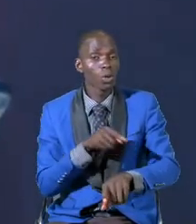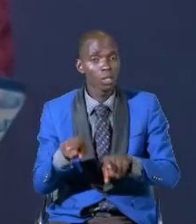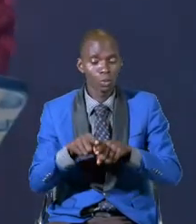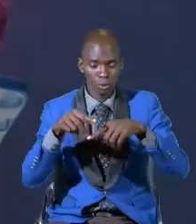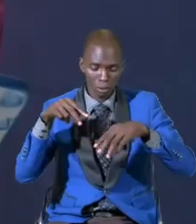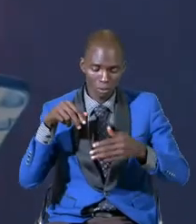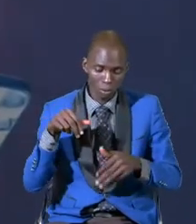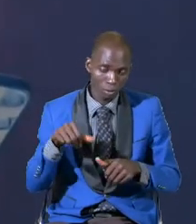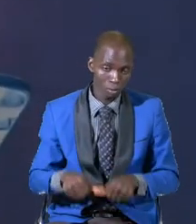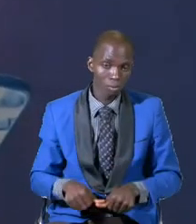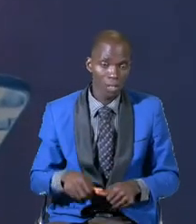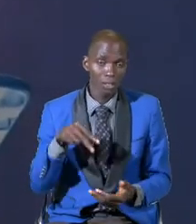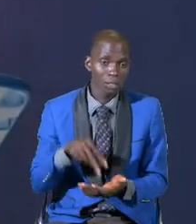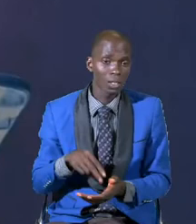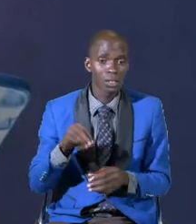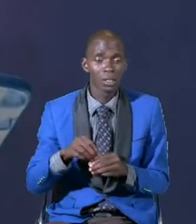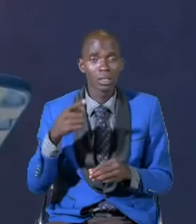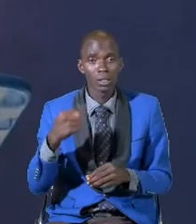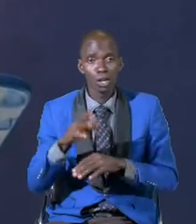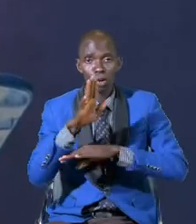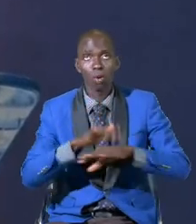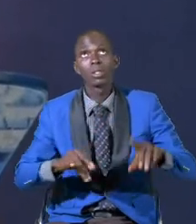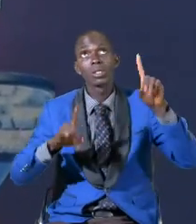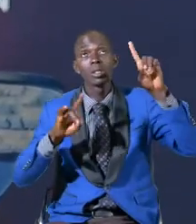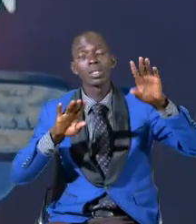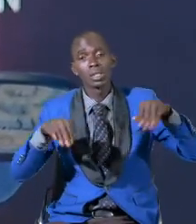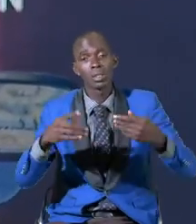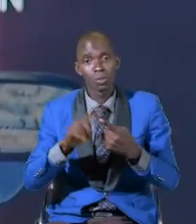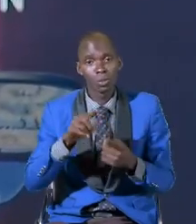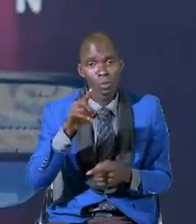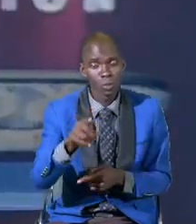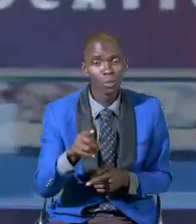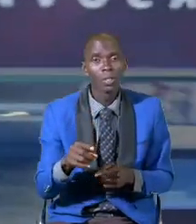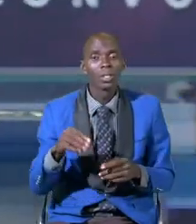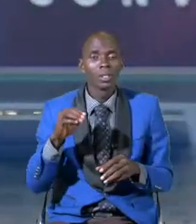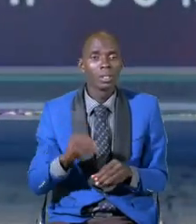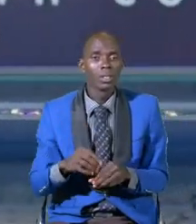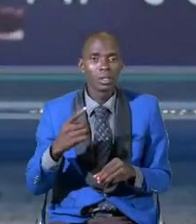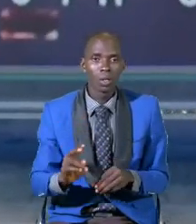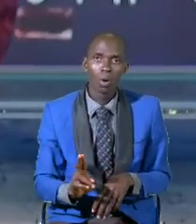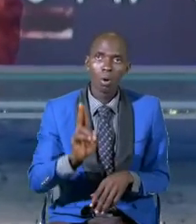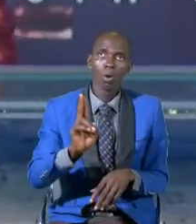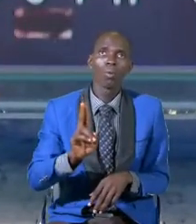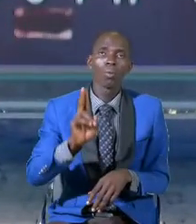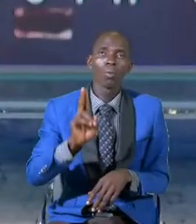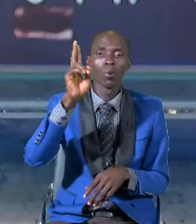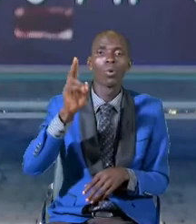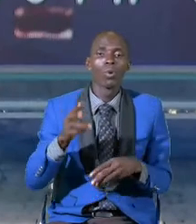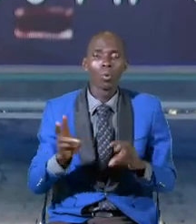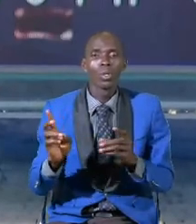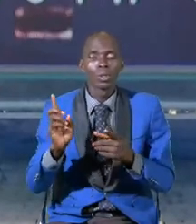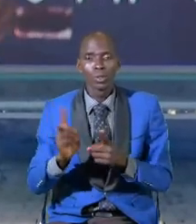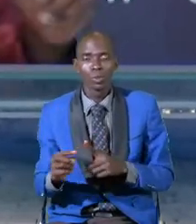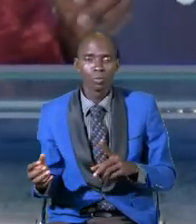you, as long as you stay in the forward movement of going to capture the promised